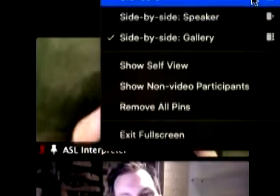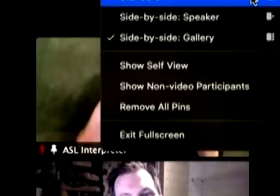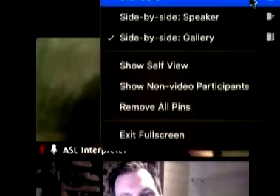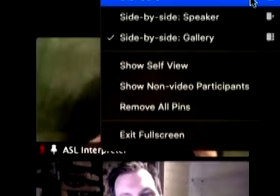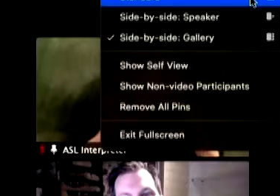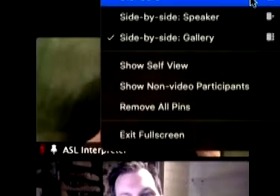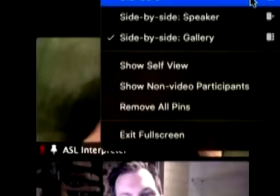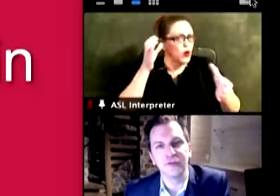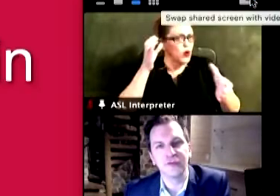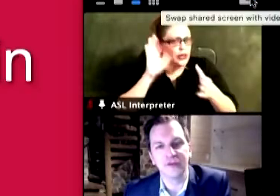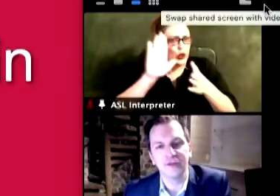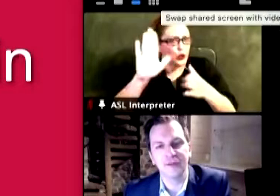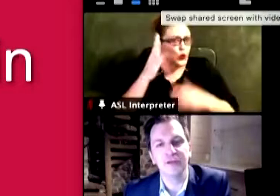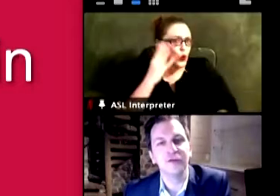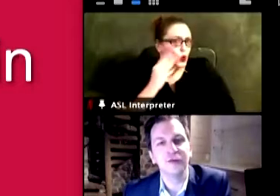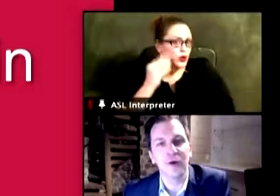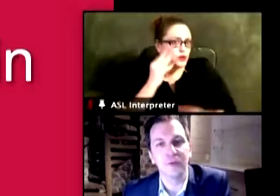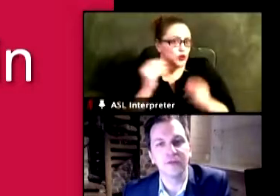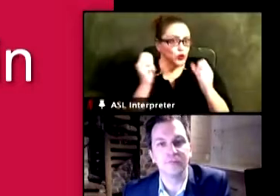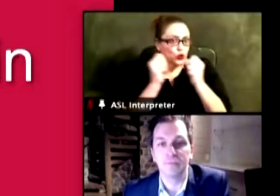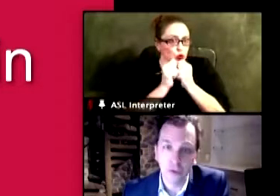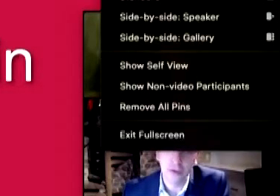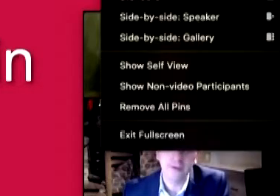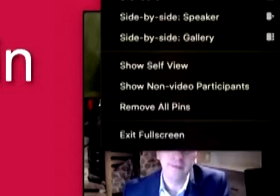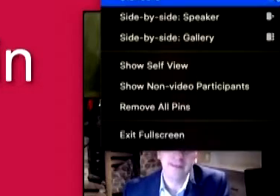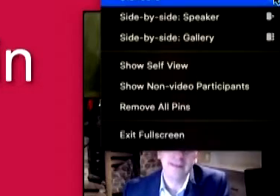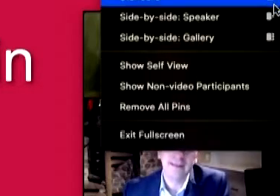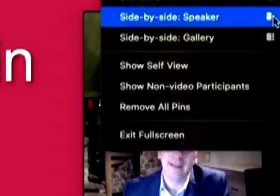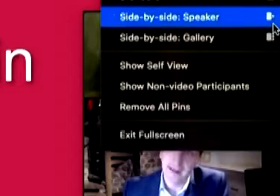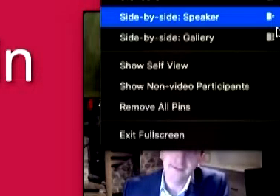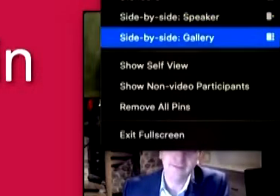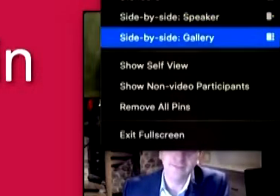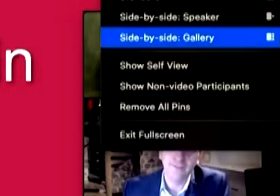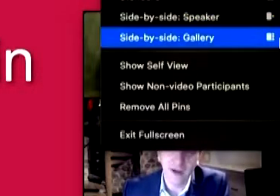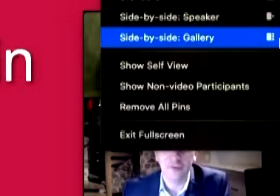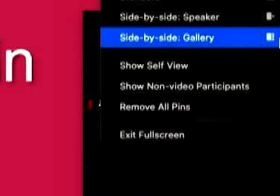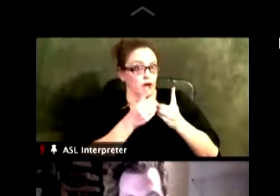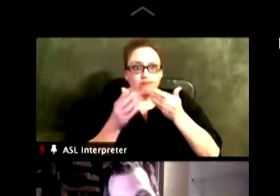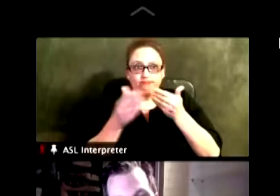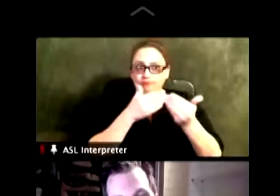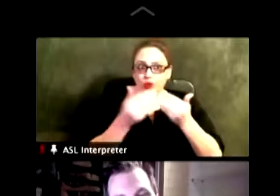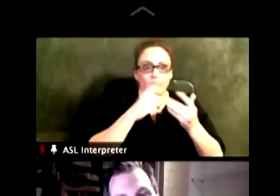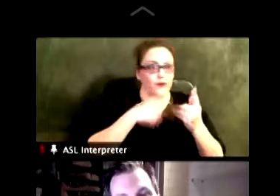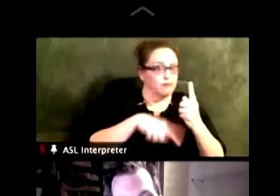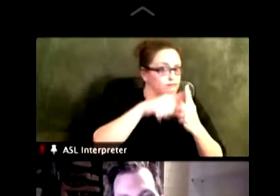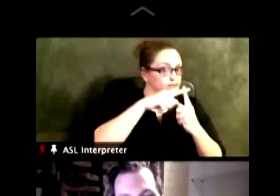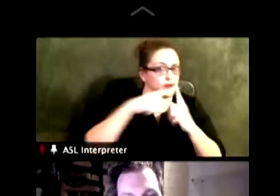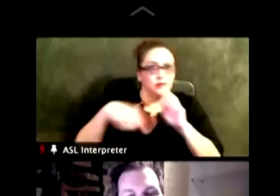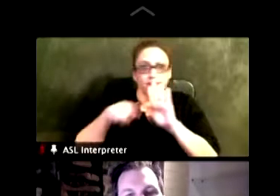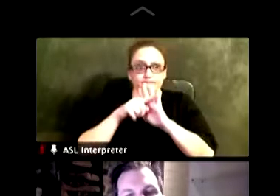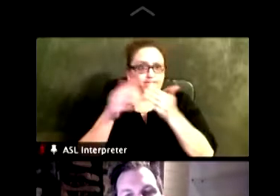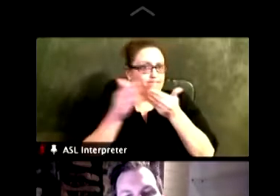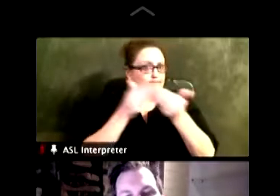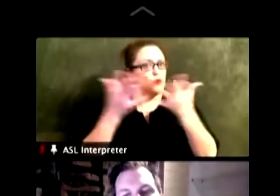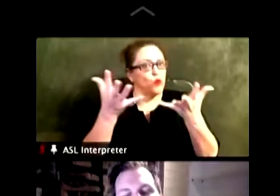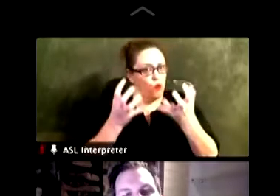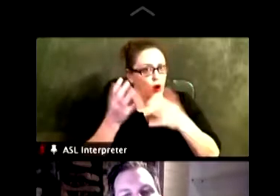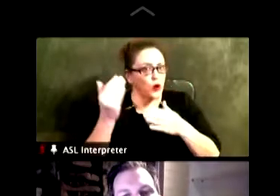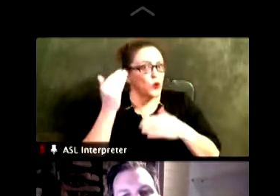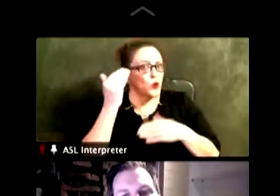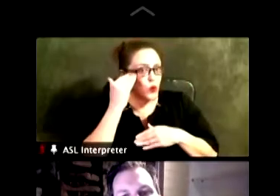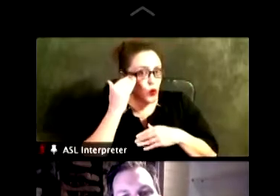your experiences with the Salt Lake City Police Department, good and not as good. They also want to know what you would